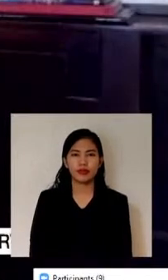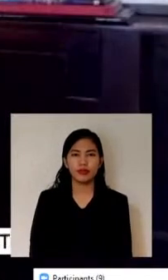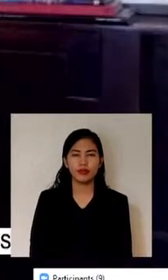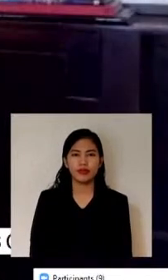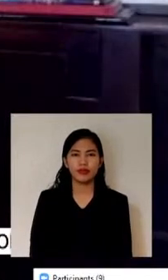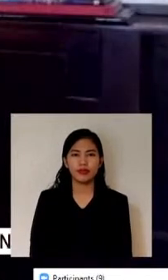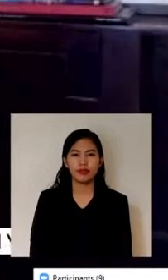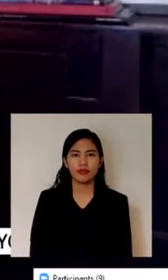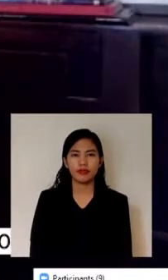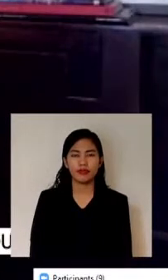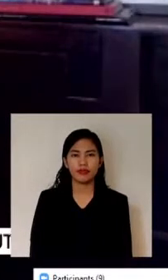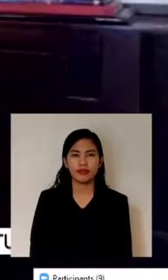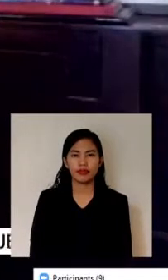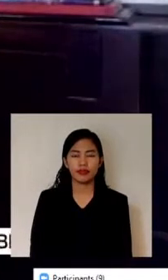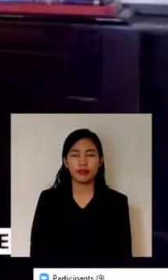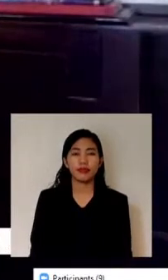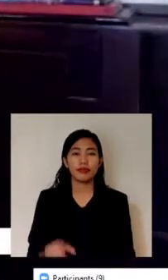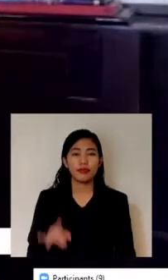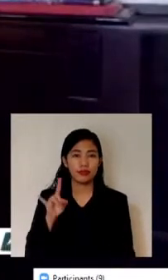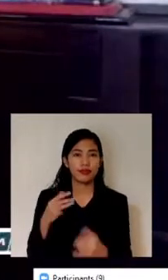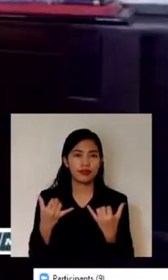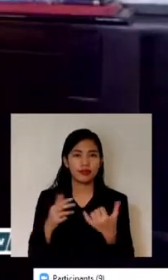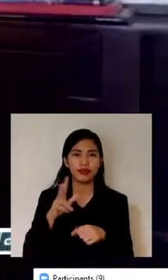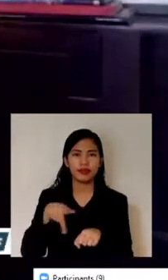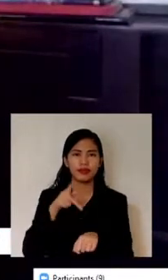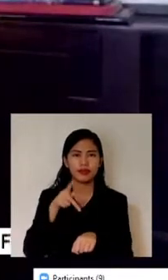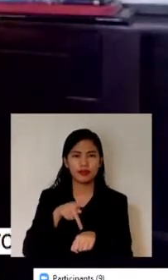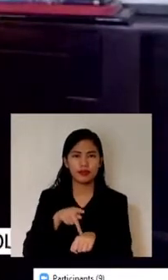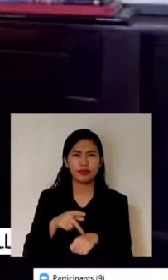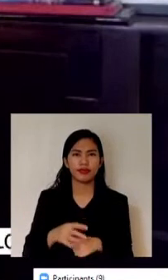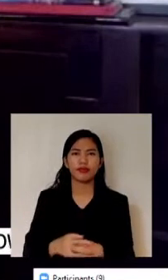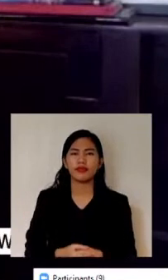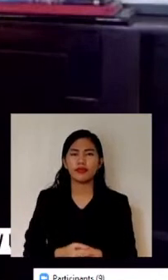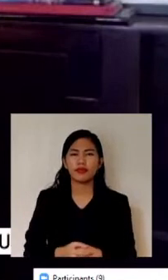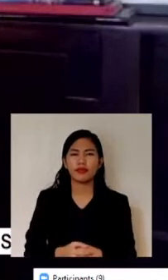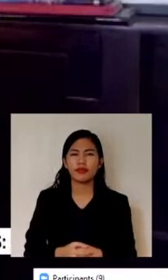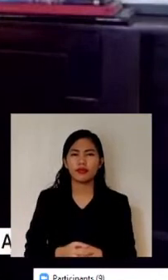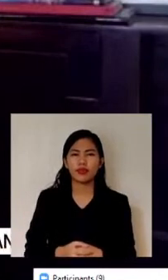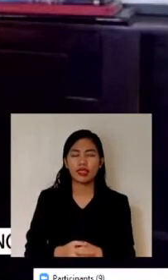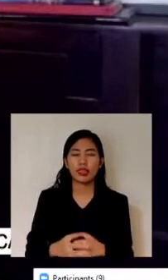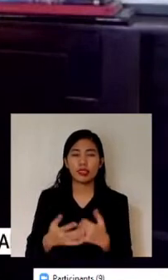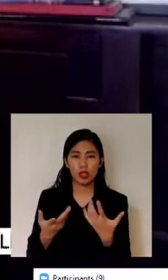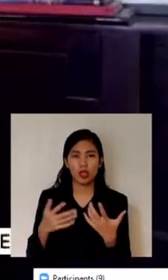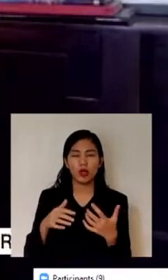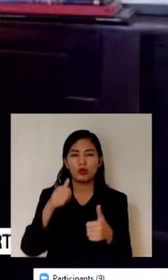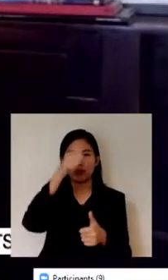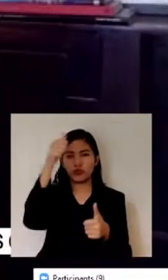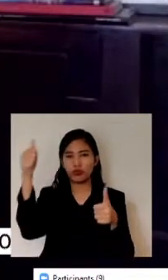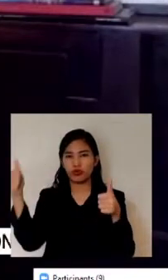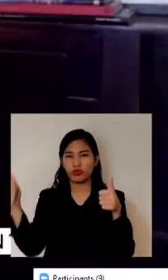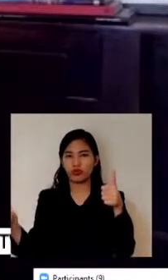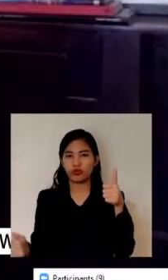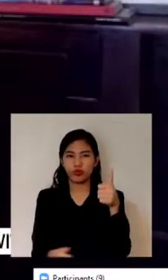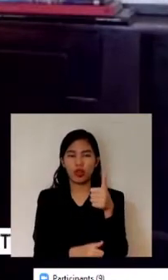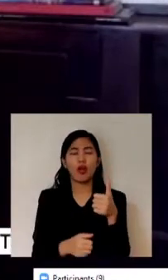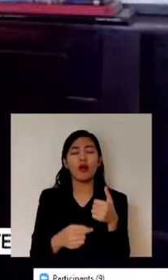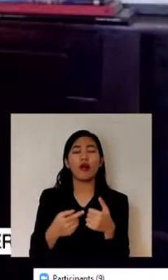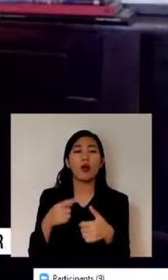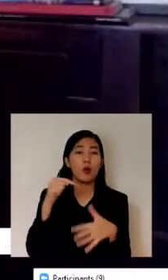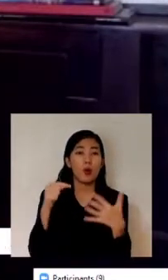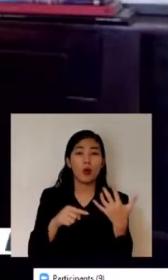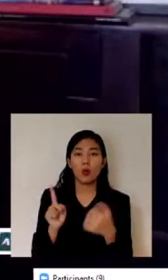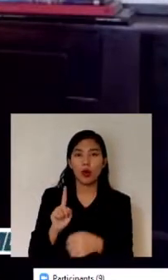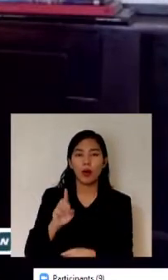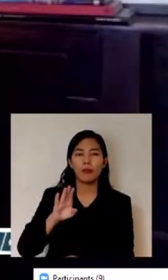We're going to take a break now. Up ahead, the Philippines back at the bottom of Bloomberg's COVID-19 resilience ranking. Details of that story and more when